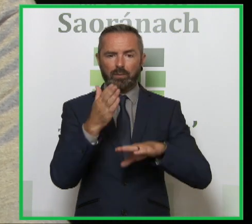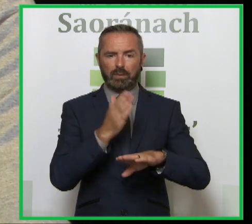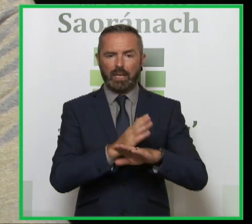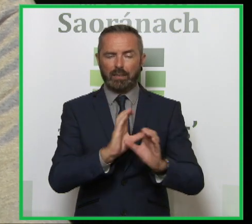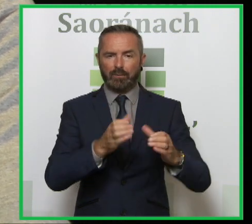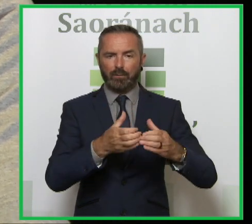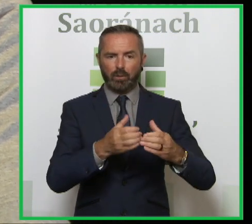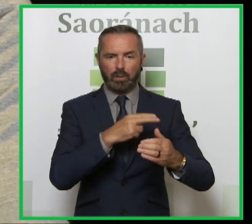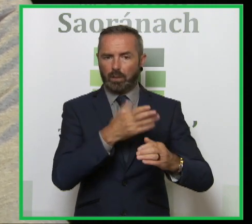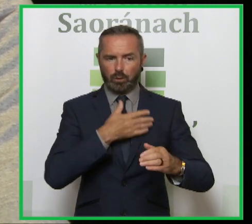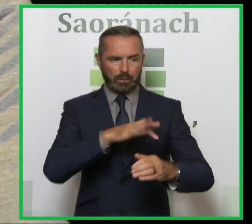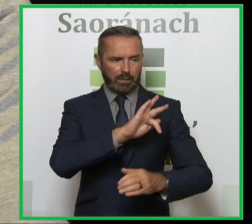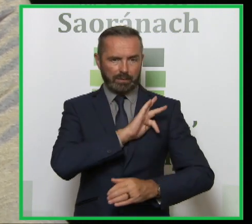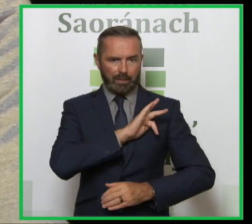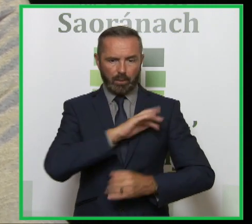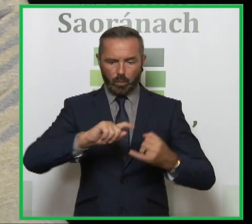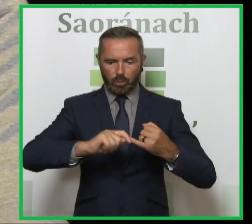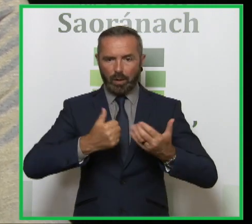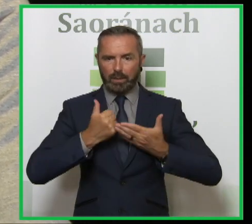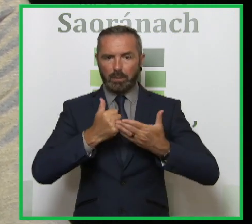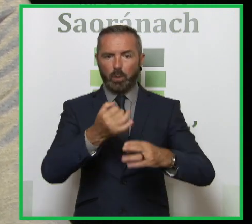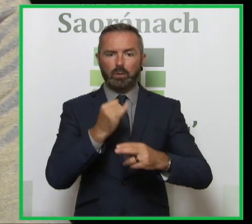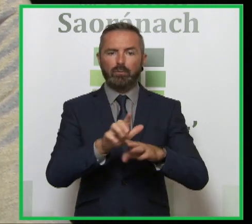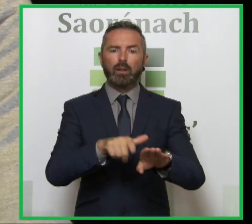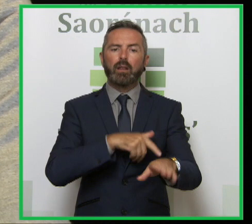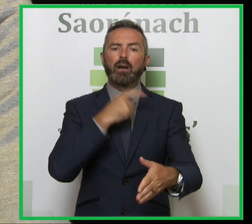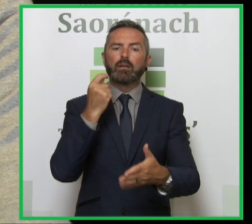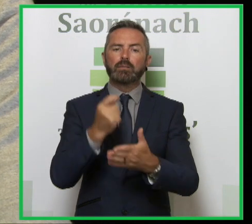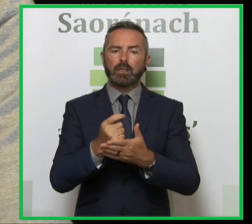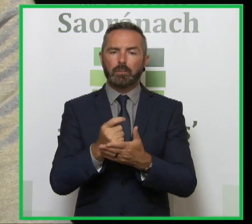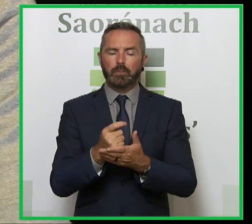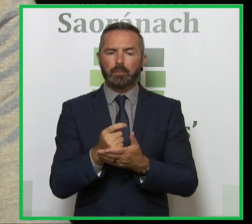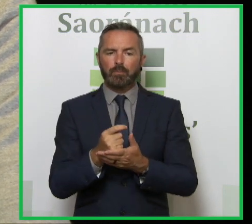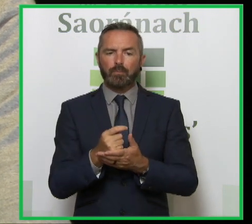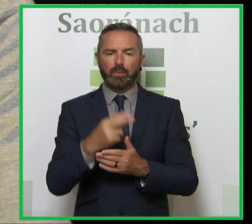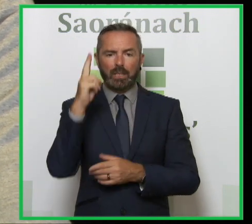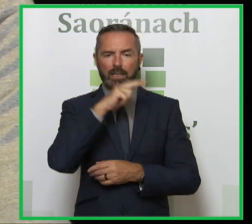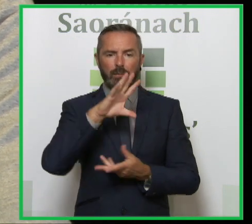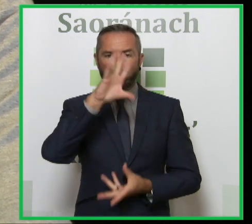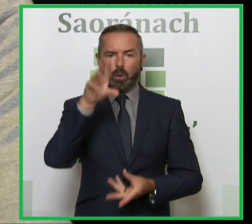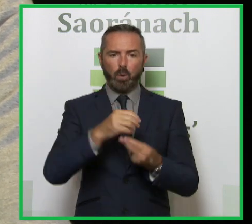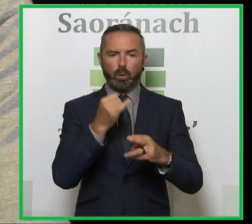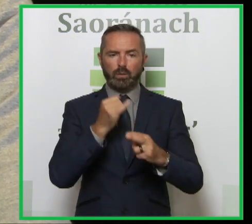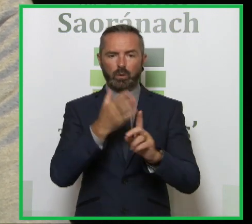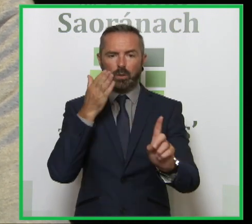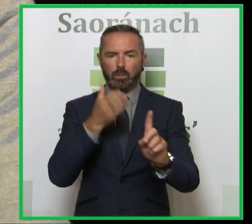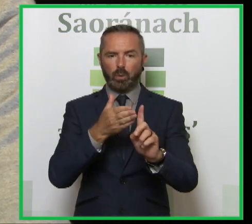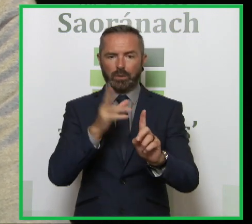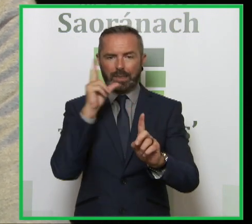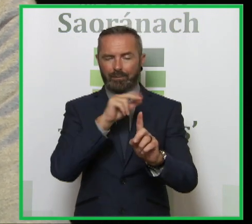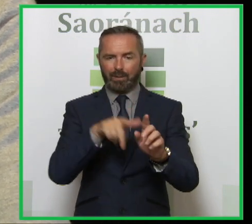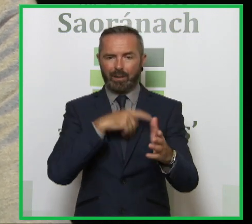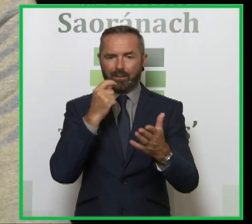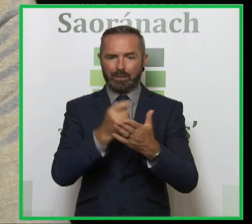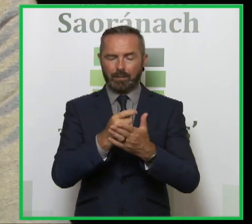ourselves, have been trying to support schools for a long time. We've been calling it the whole school approach for a while, and it's, I